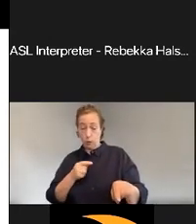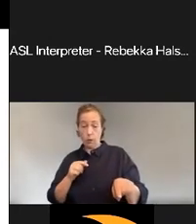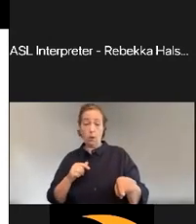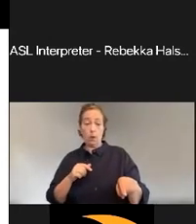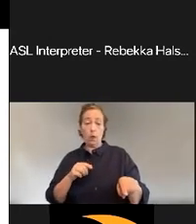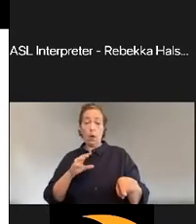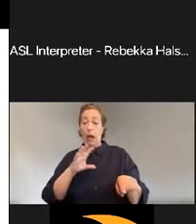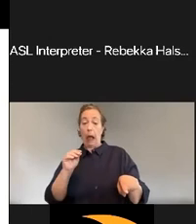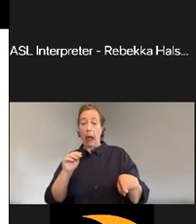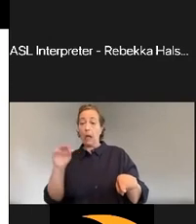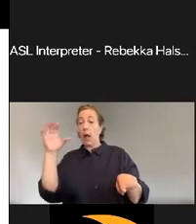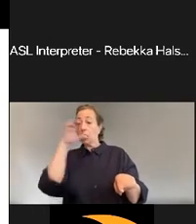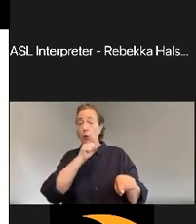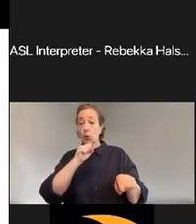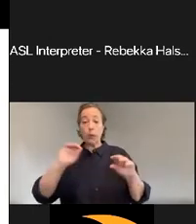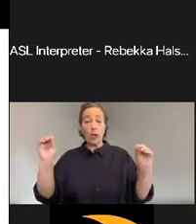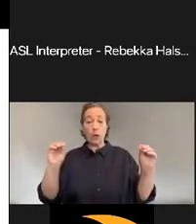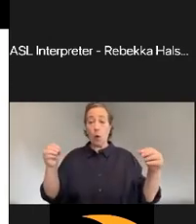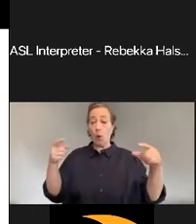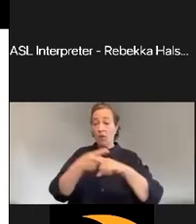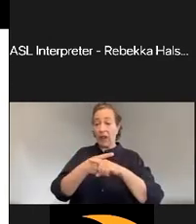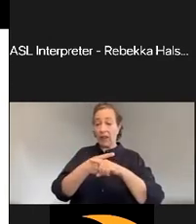contradictory facts that call them into question,